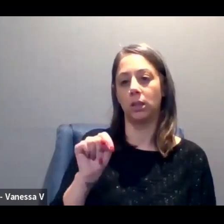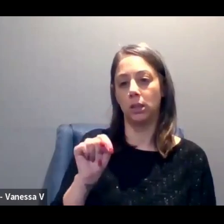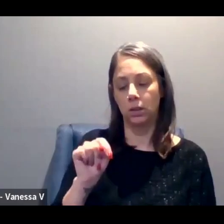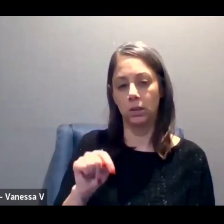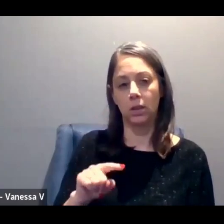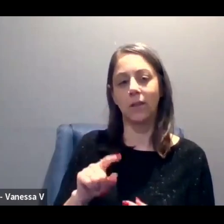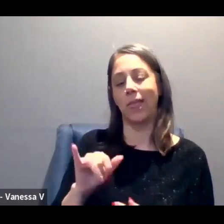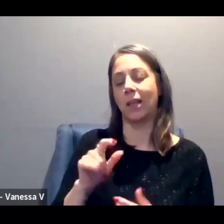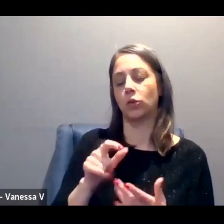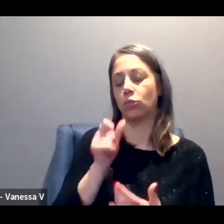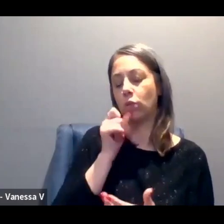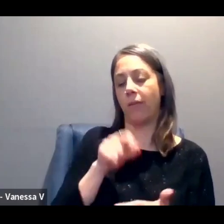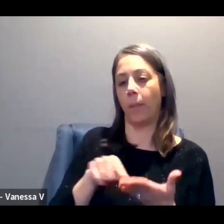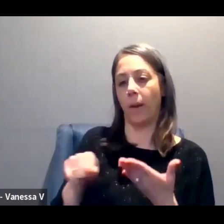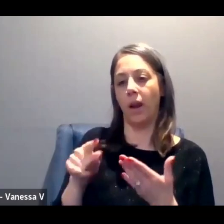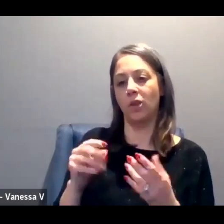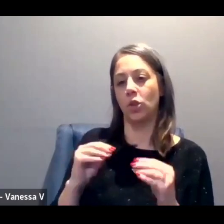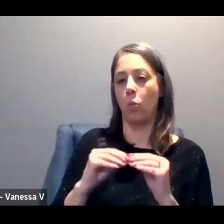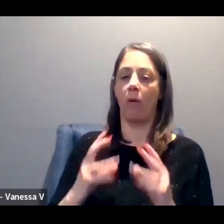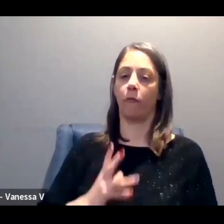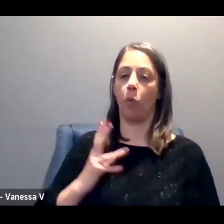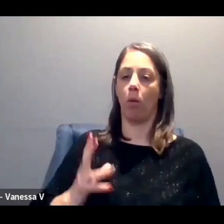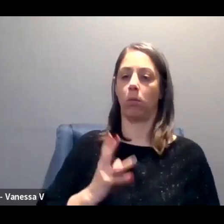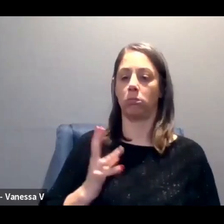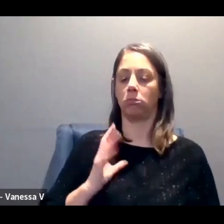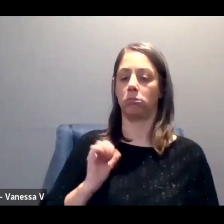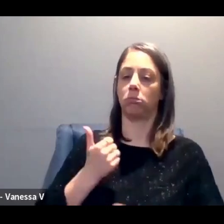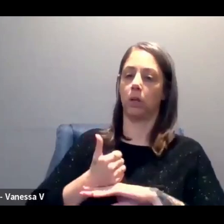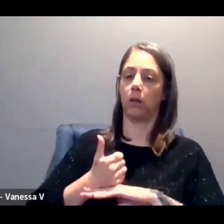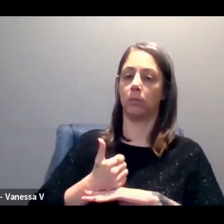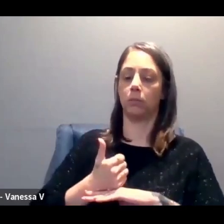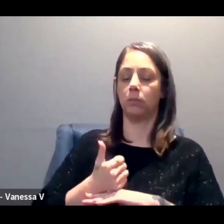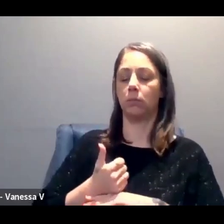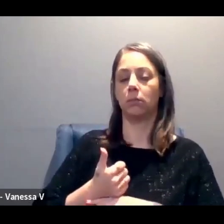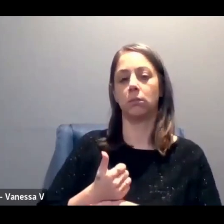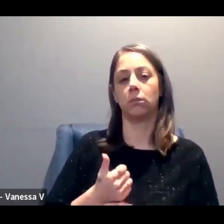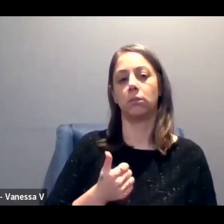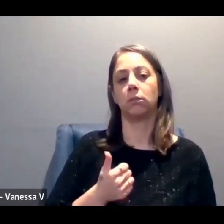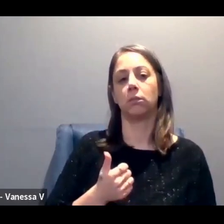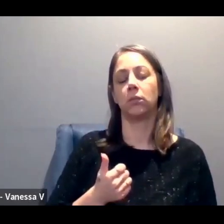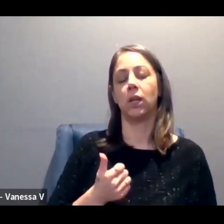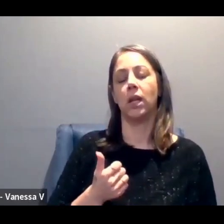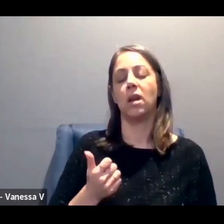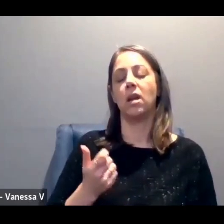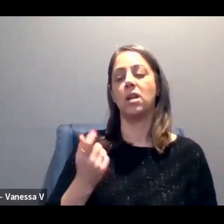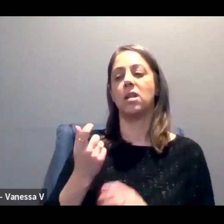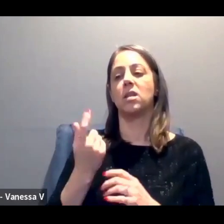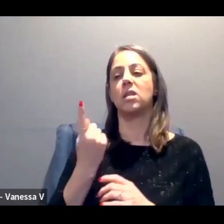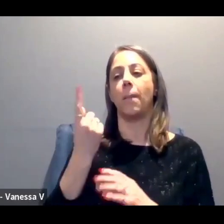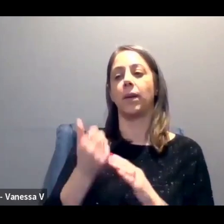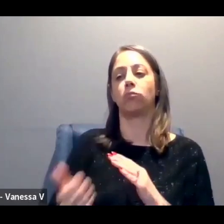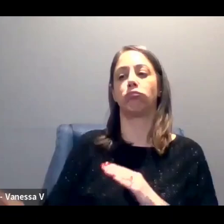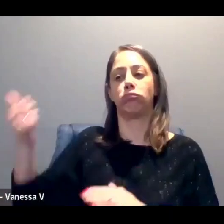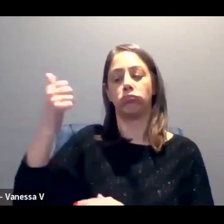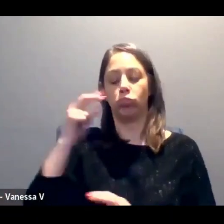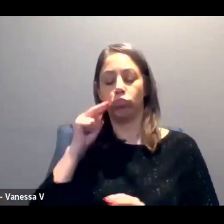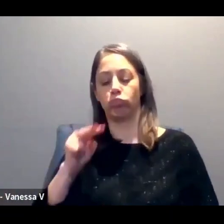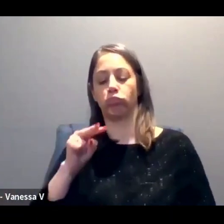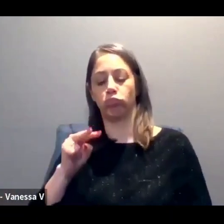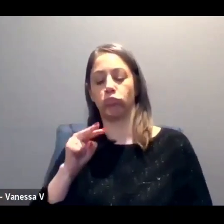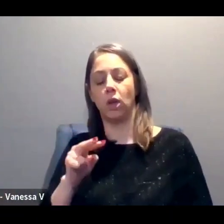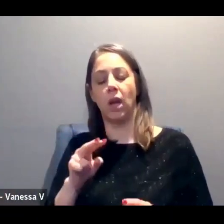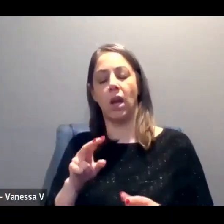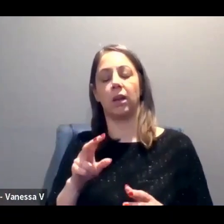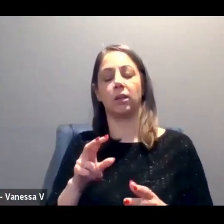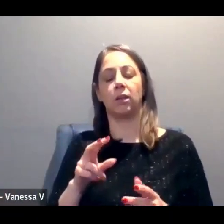basically private pay, but it's just something more formally set up where you've got somebody overseeing this trust for you and paying your bills for